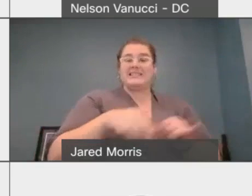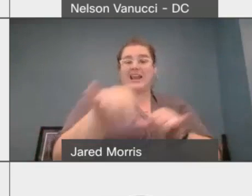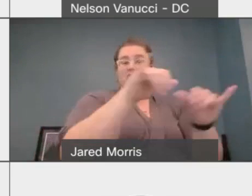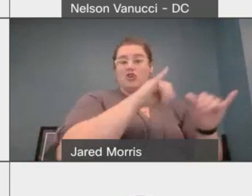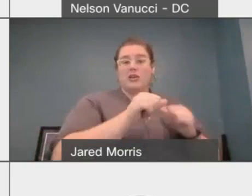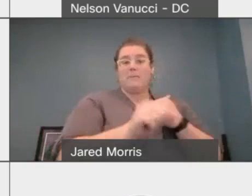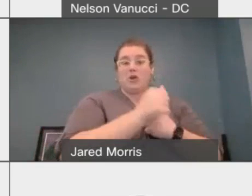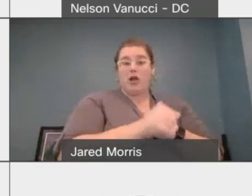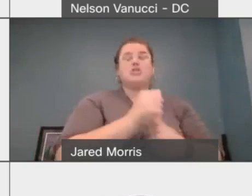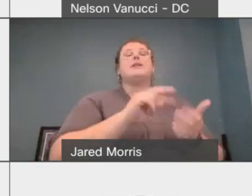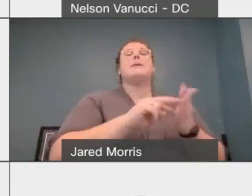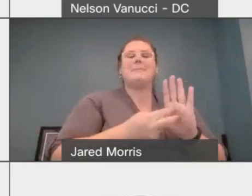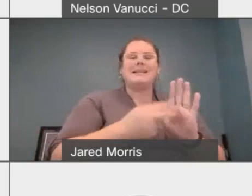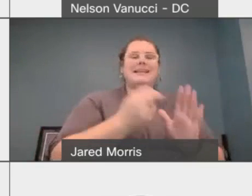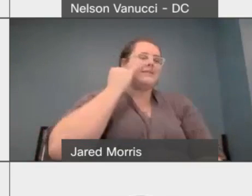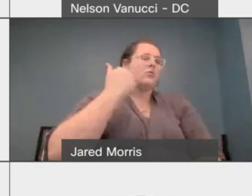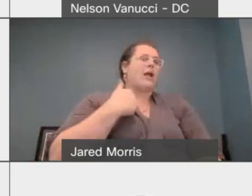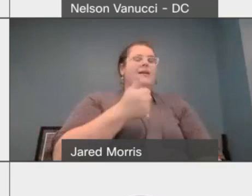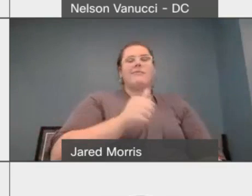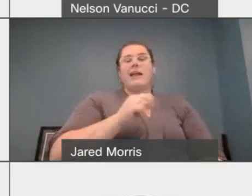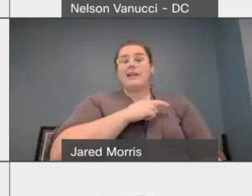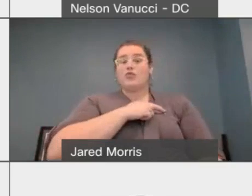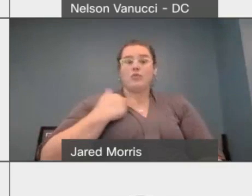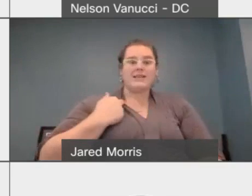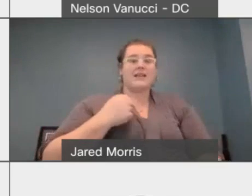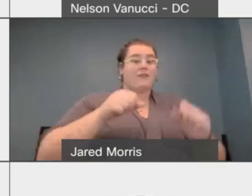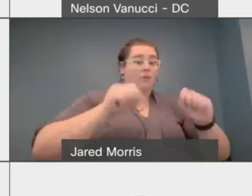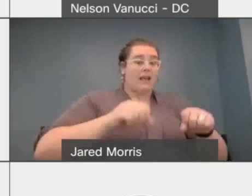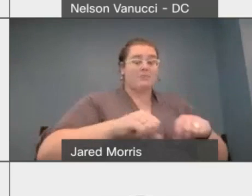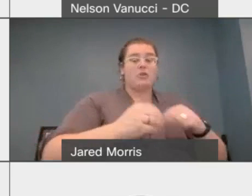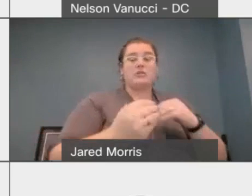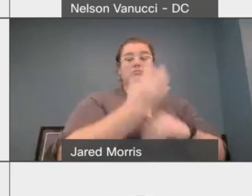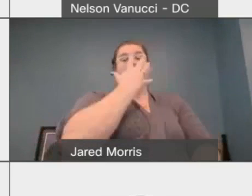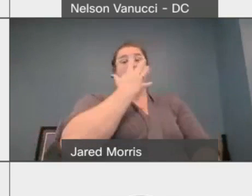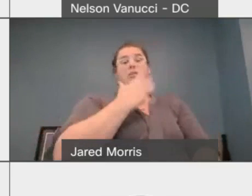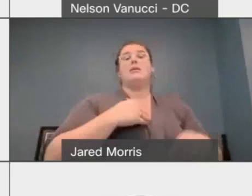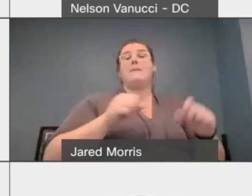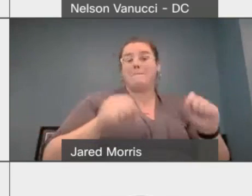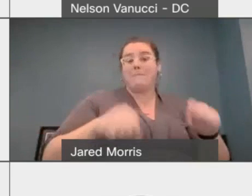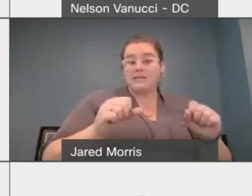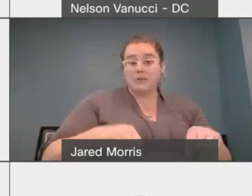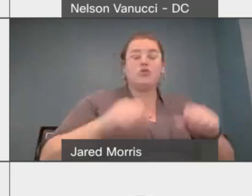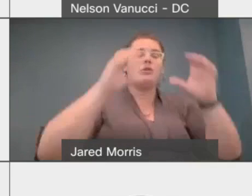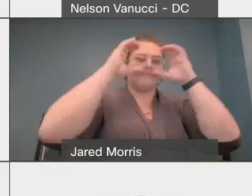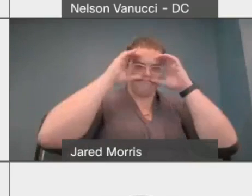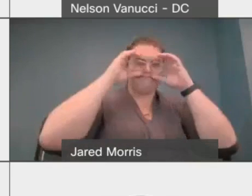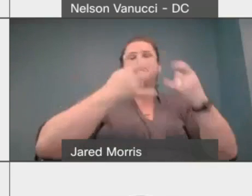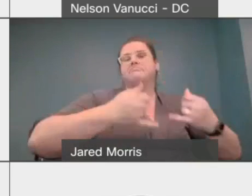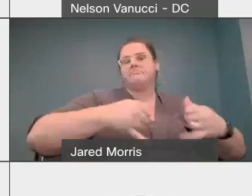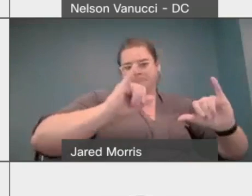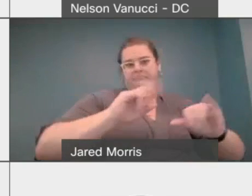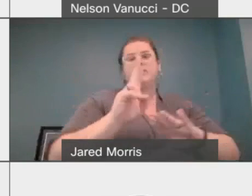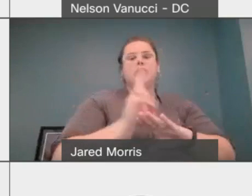of splash sprays or things of that nature. And then for transmission-based precautions, you would still wear eye